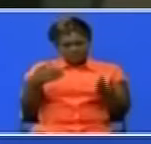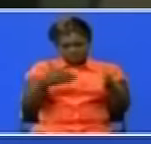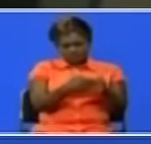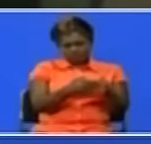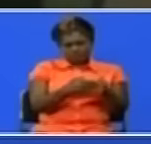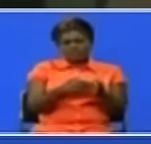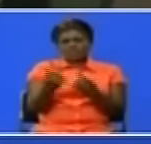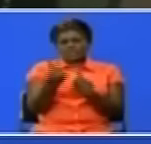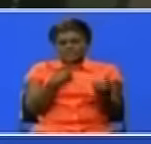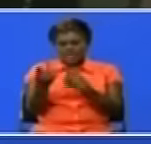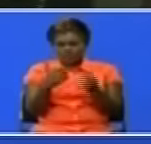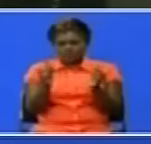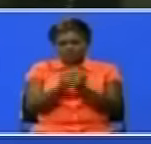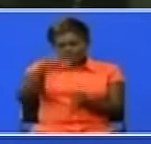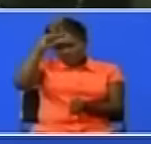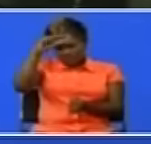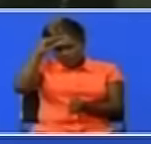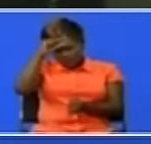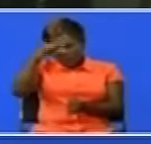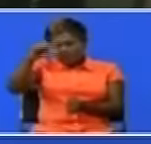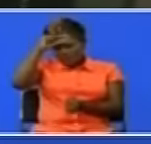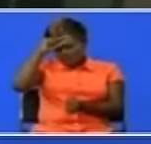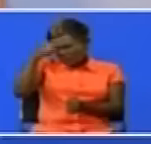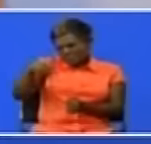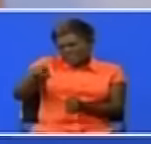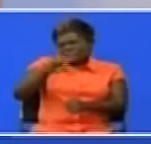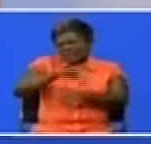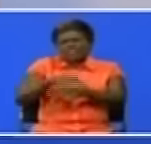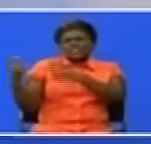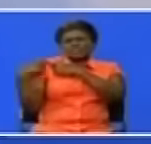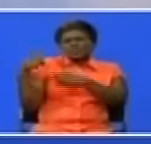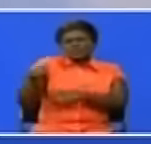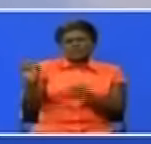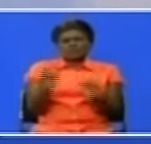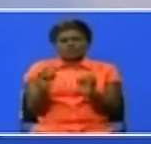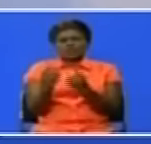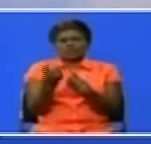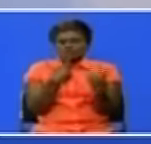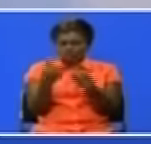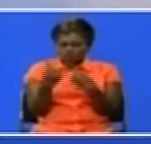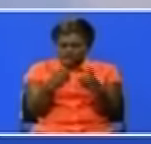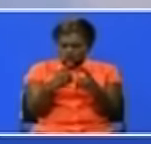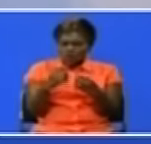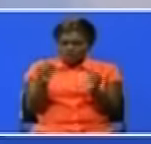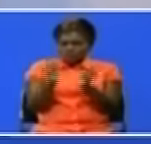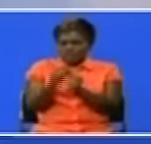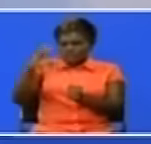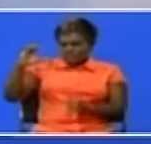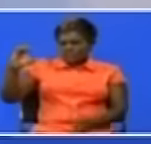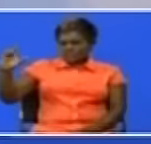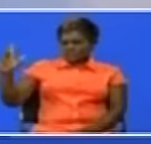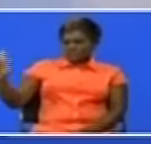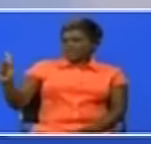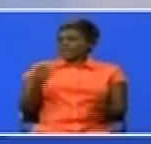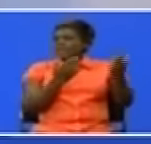na serikali, kwamba serikali imejibandika majukumu yasiyo yake. Talks with the Communications Authority. We